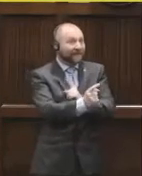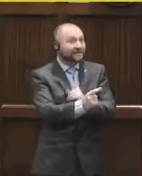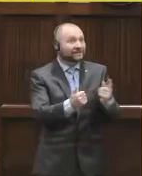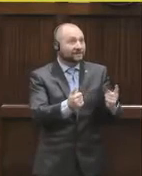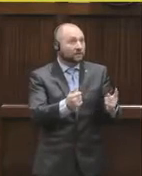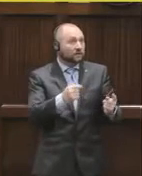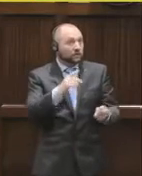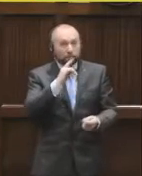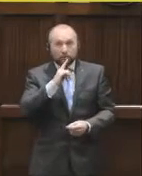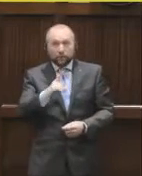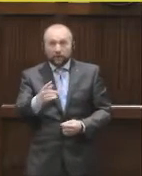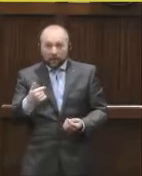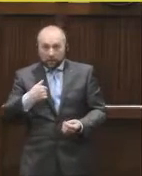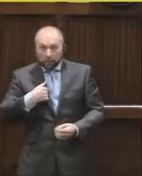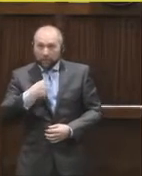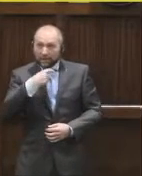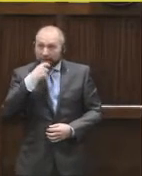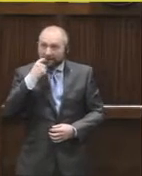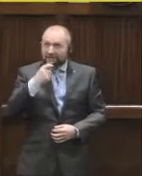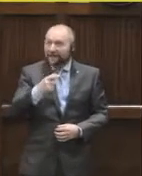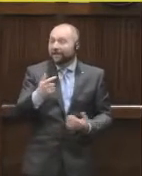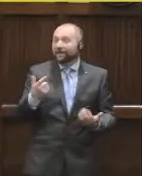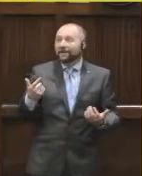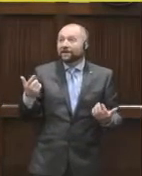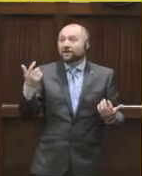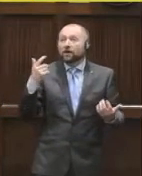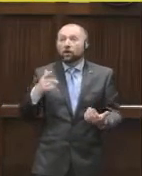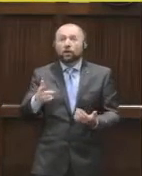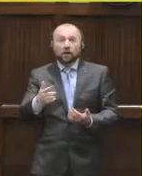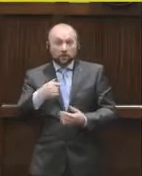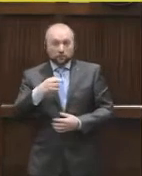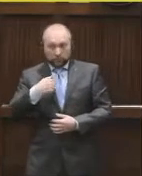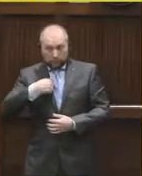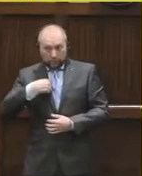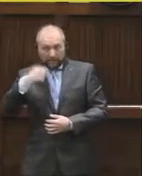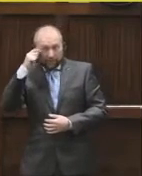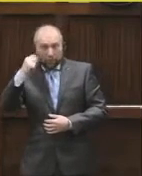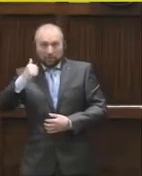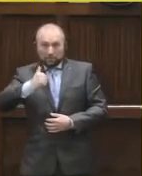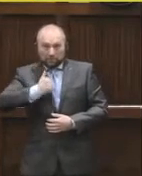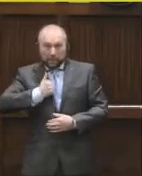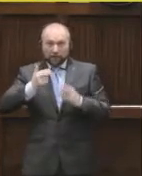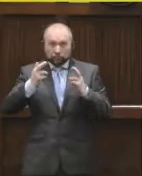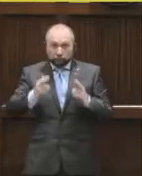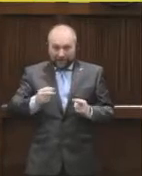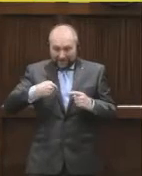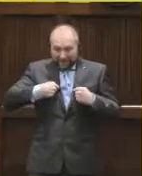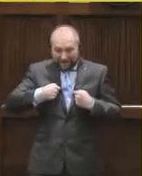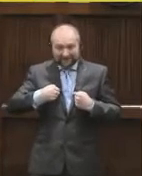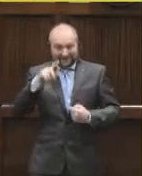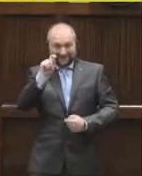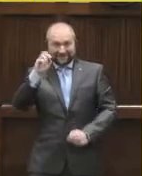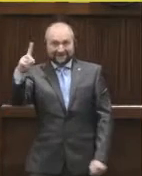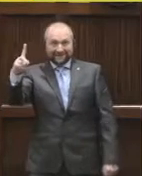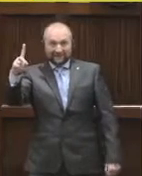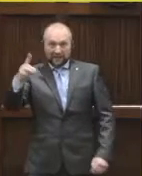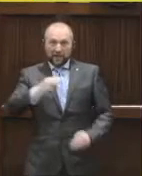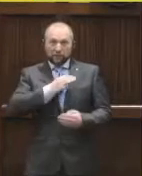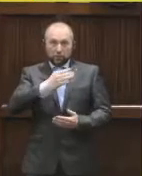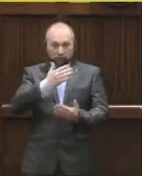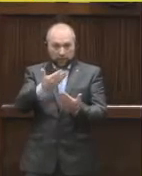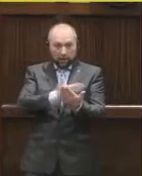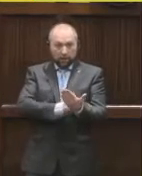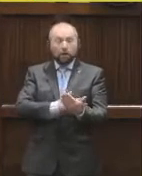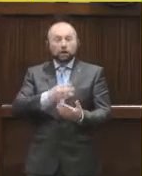absolutely no apologies whatsoever about exercising my prerogative as a legislator to put forward